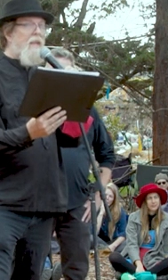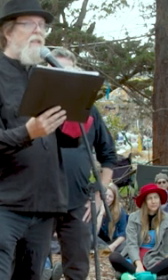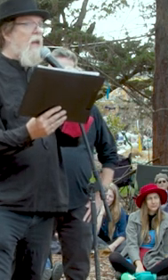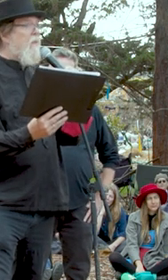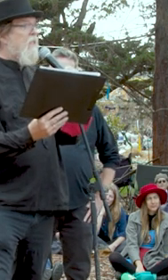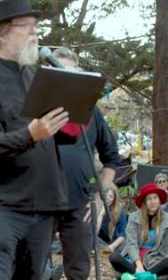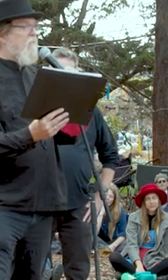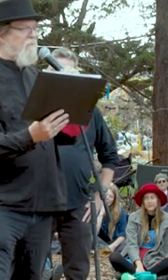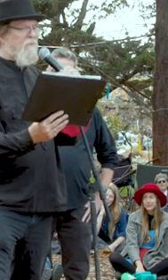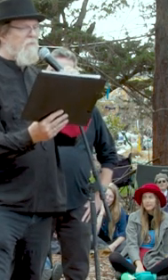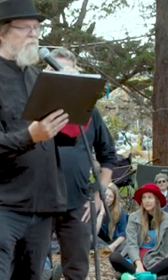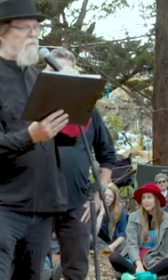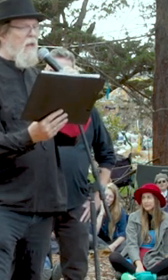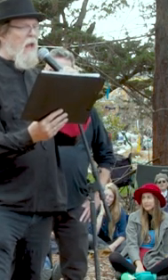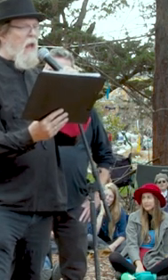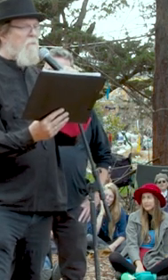Mike Davis.